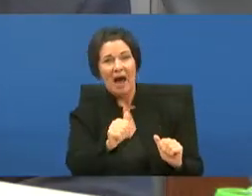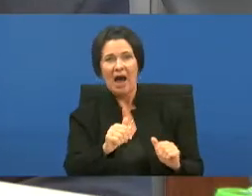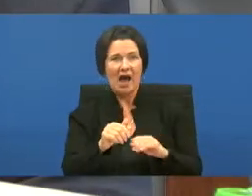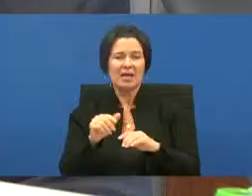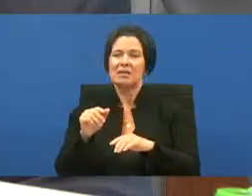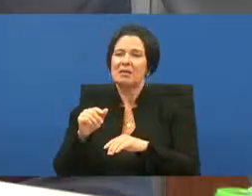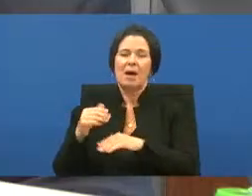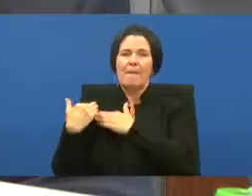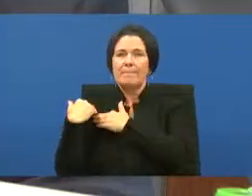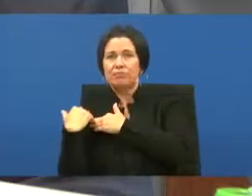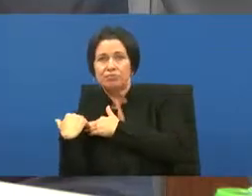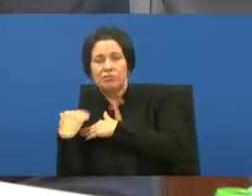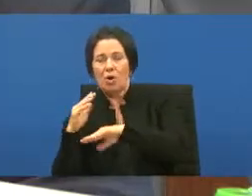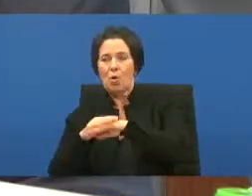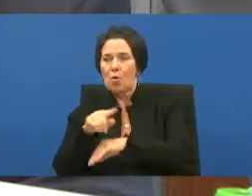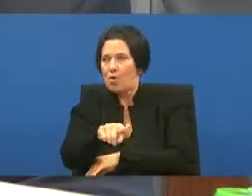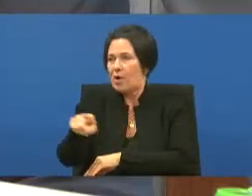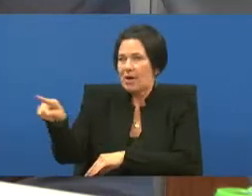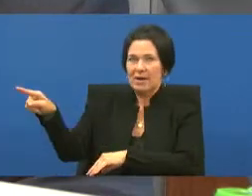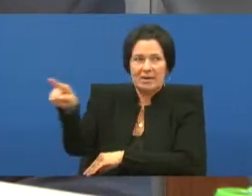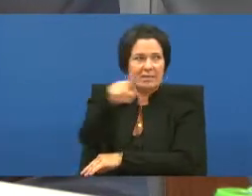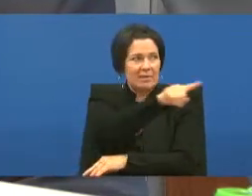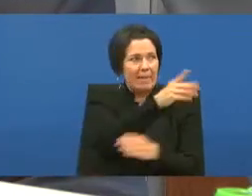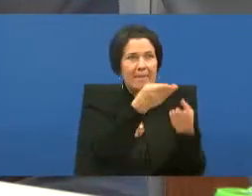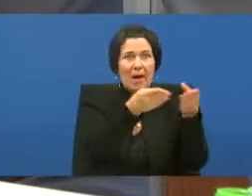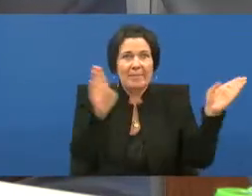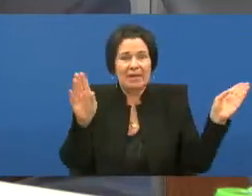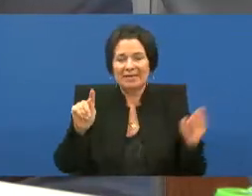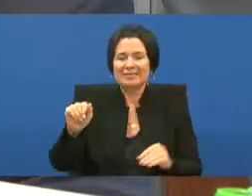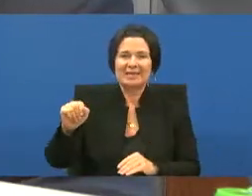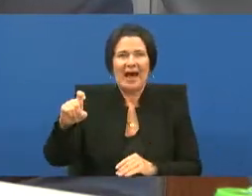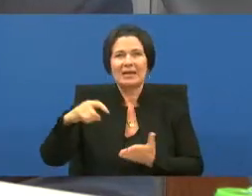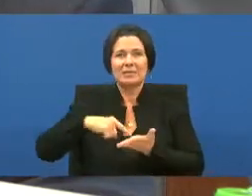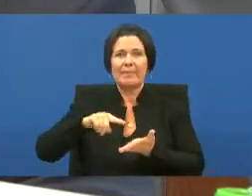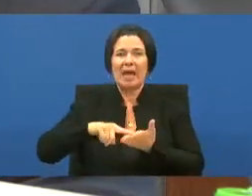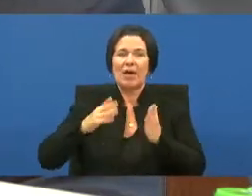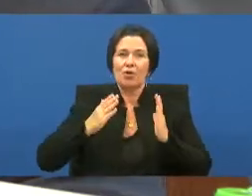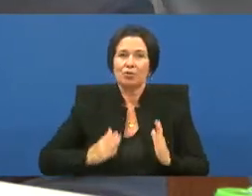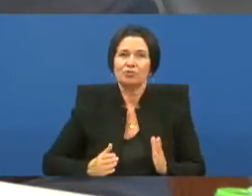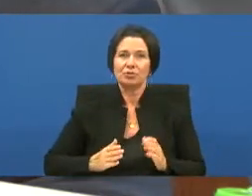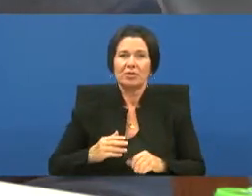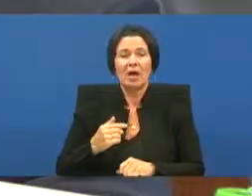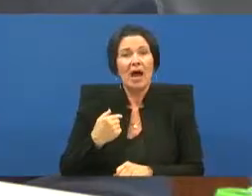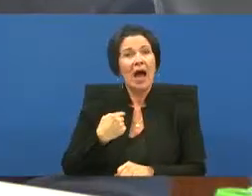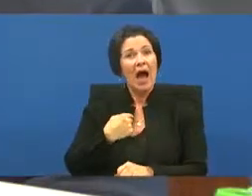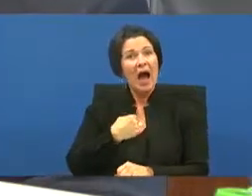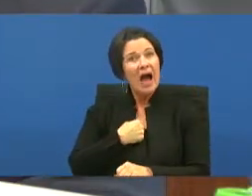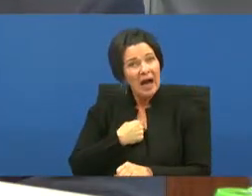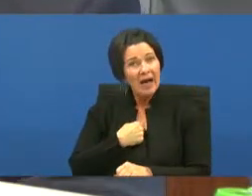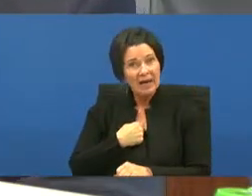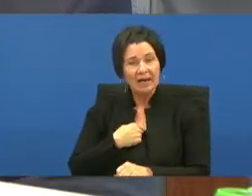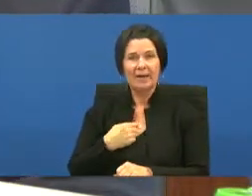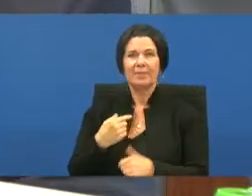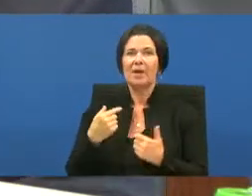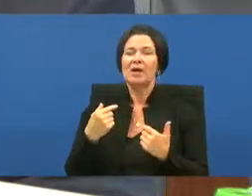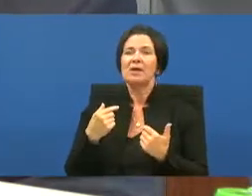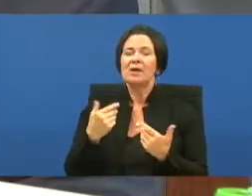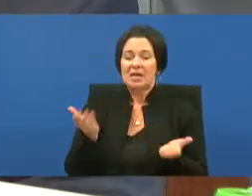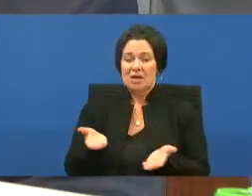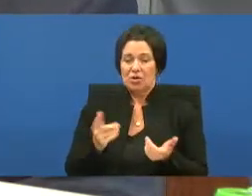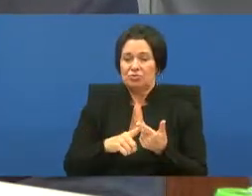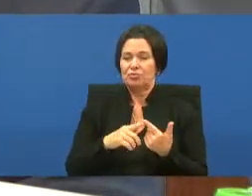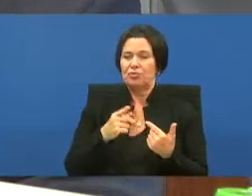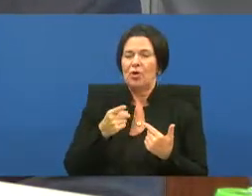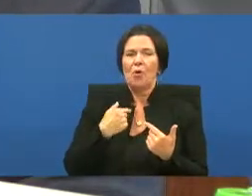as possible. I'm very satisfied with this process in that we are getting much more than just a partner to